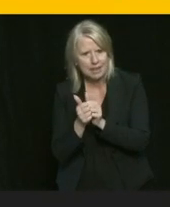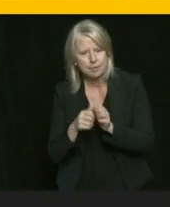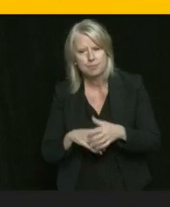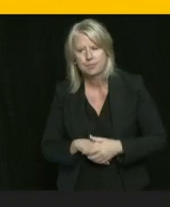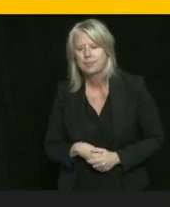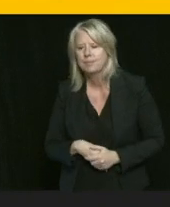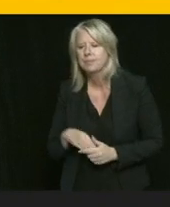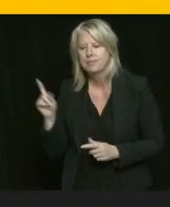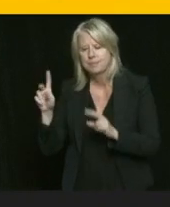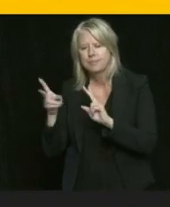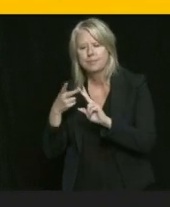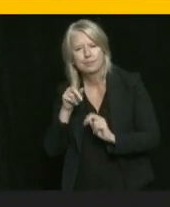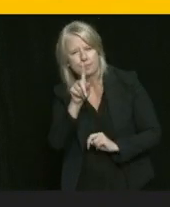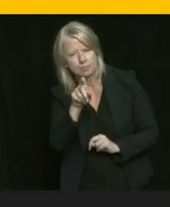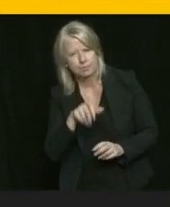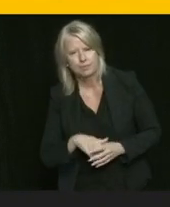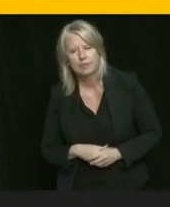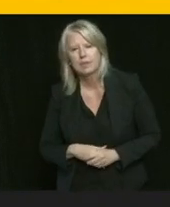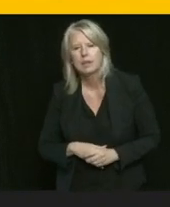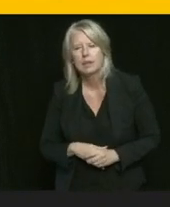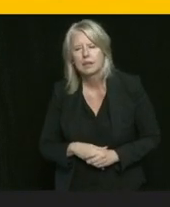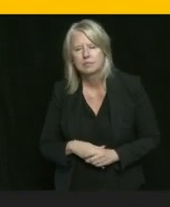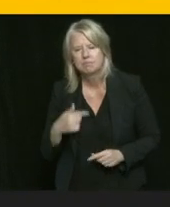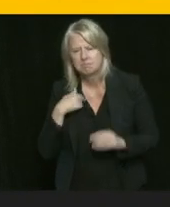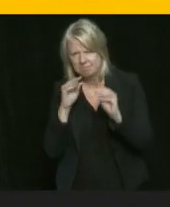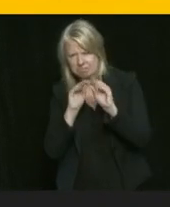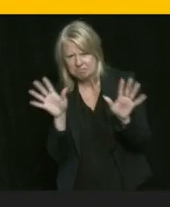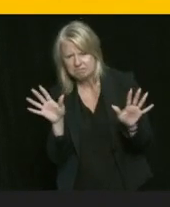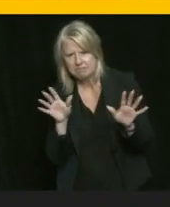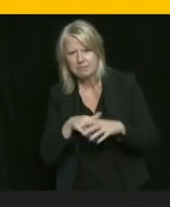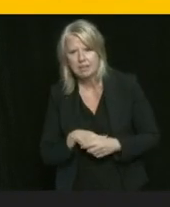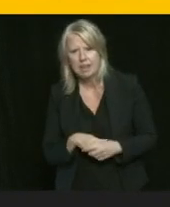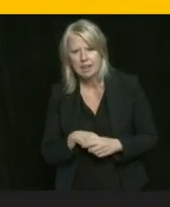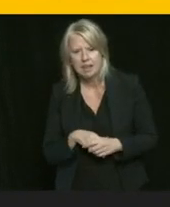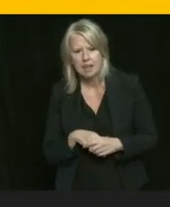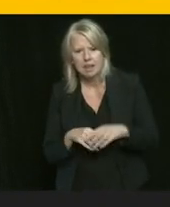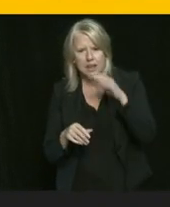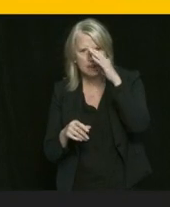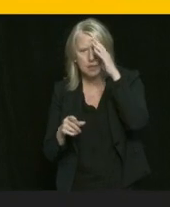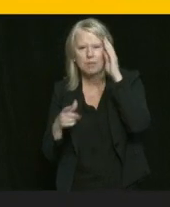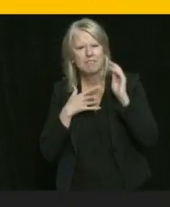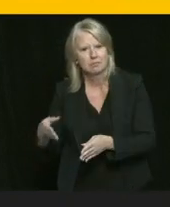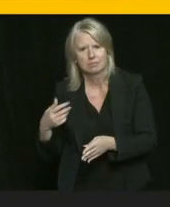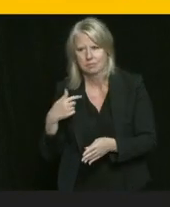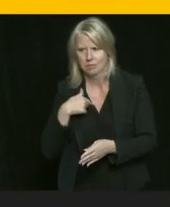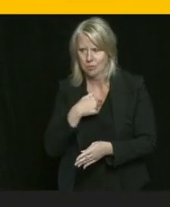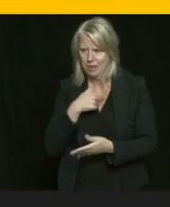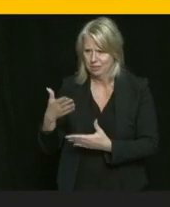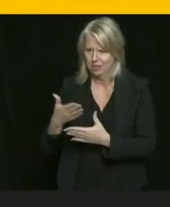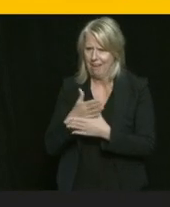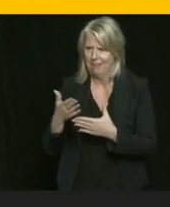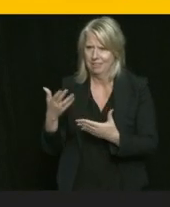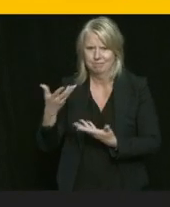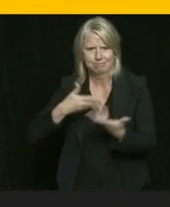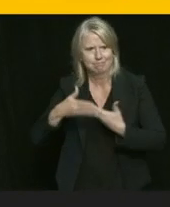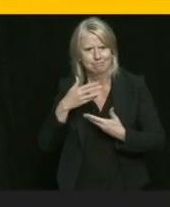Follow-up question. So if I understand, you do not think that people should make fun of religion with.